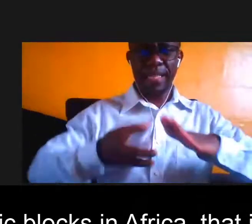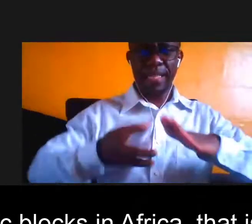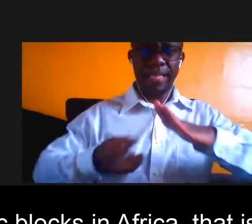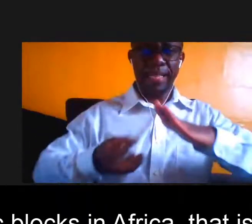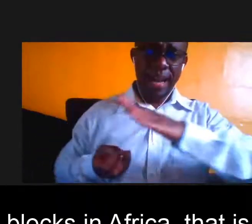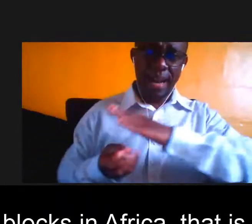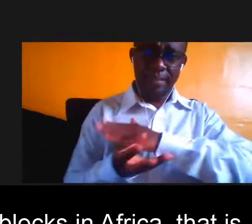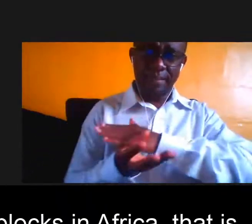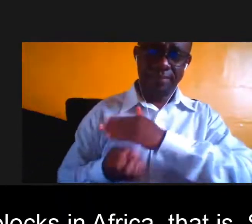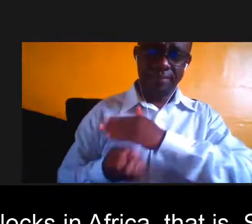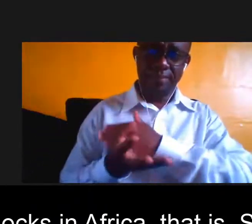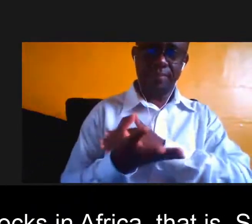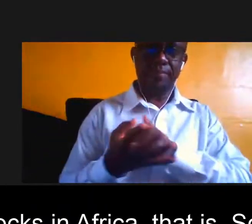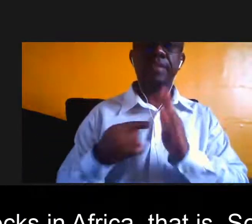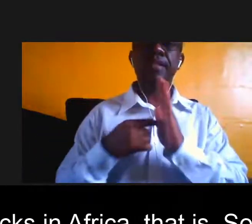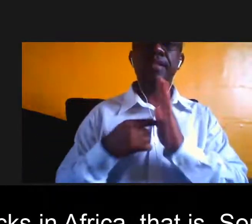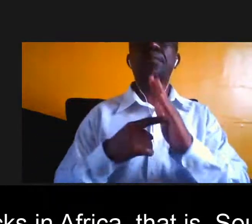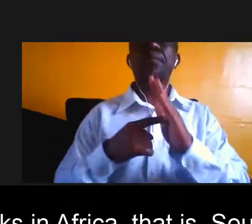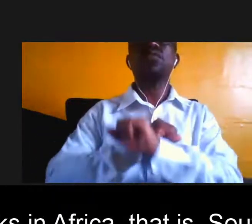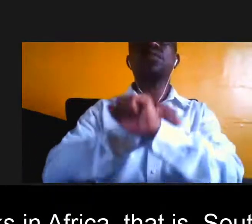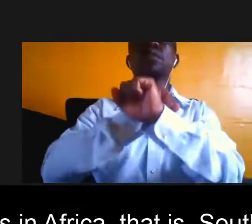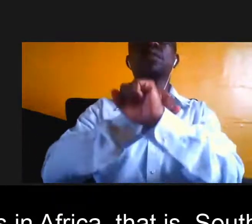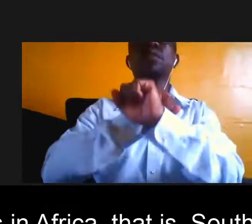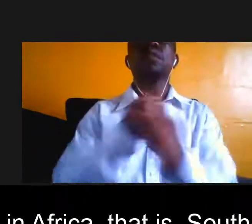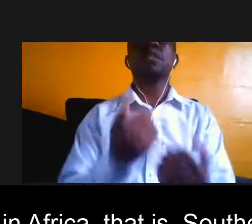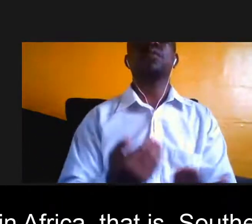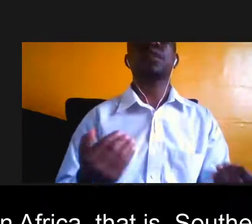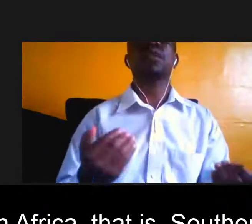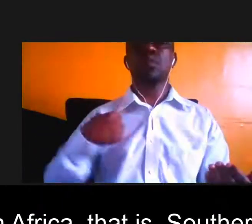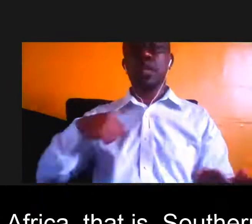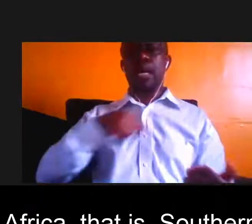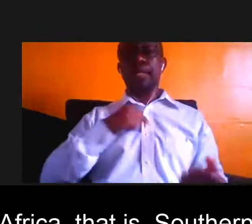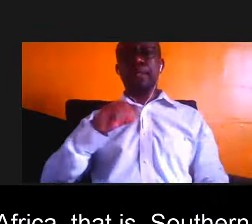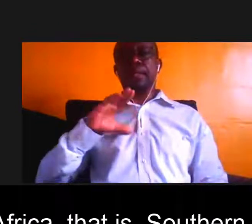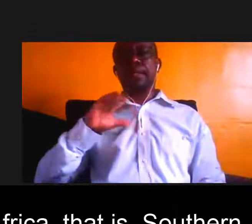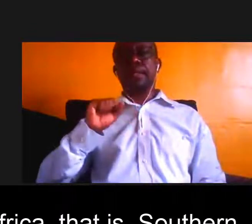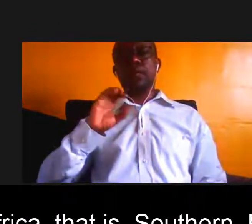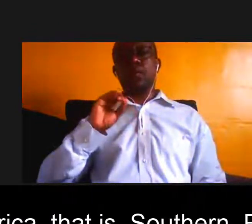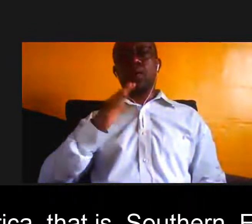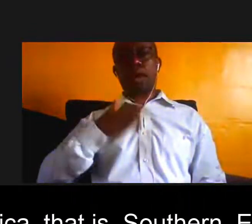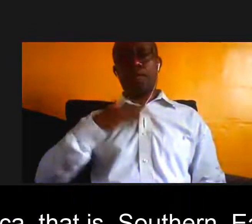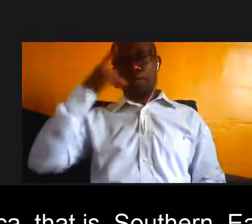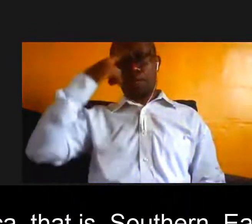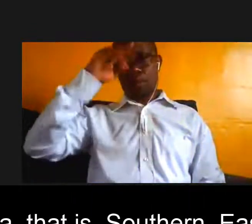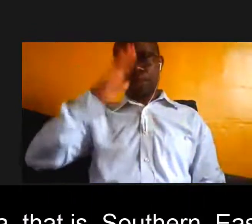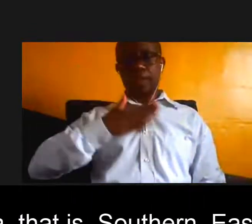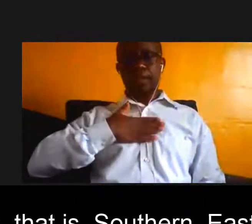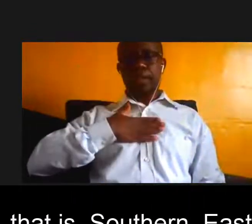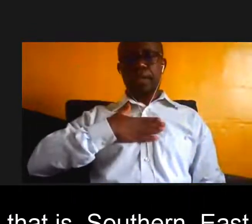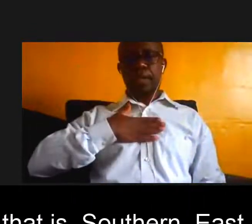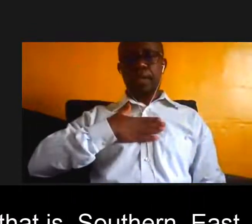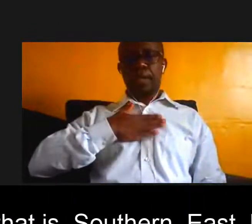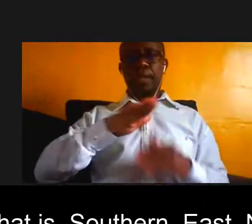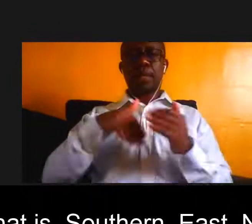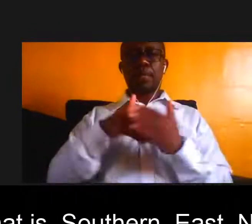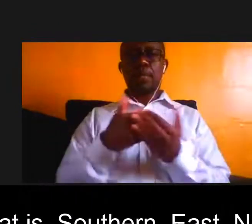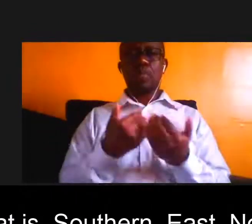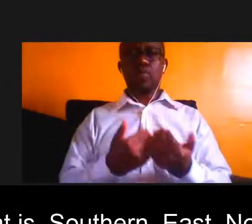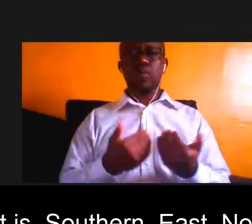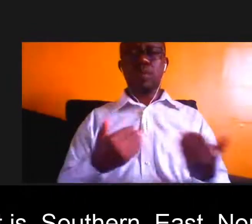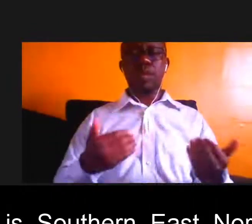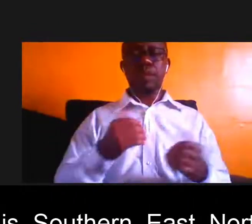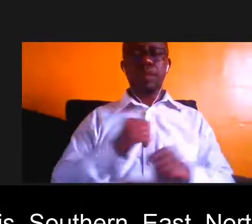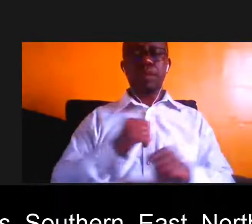about child protection, we as a CSO Forum, we have a policy of our own on child protection and child